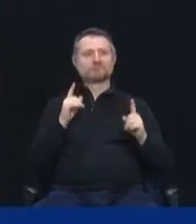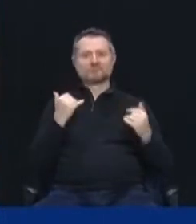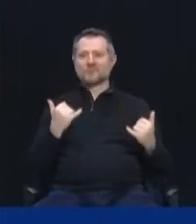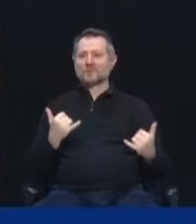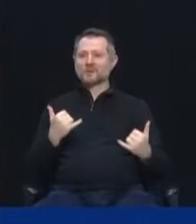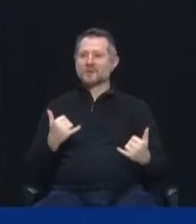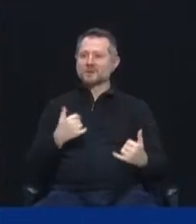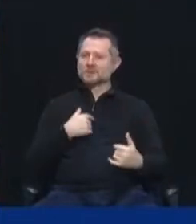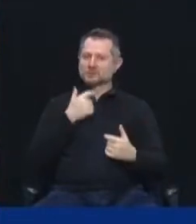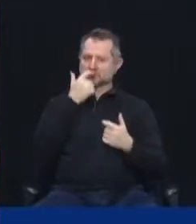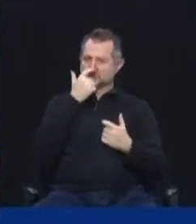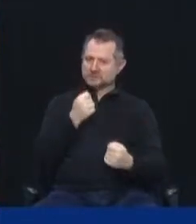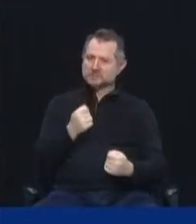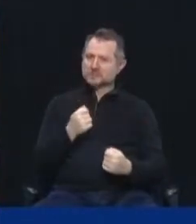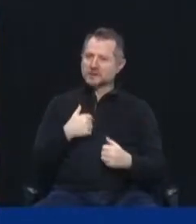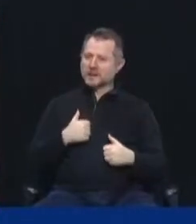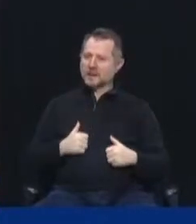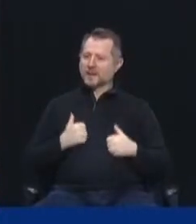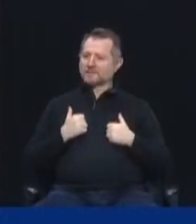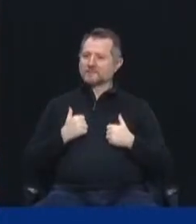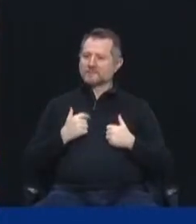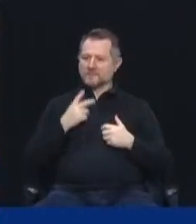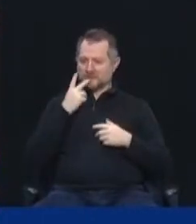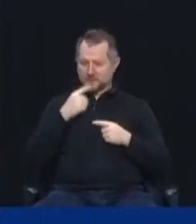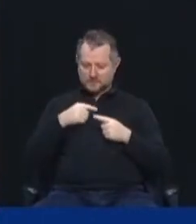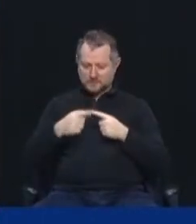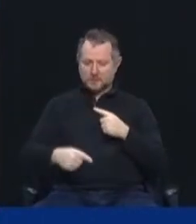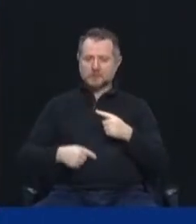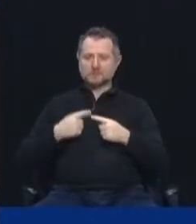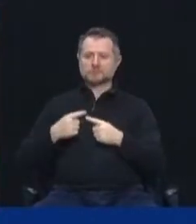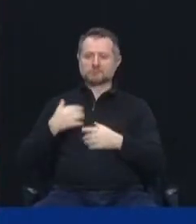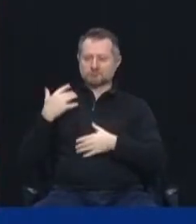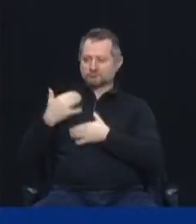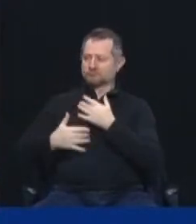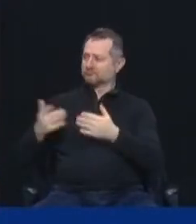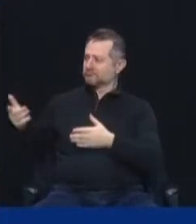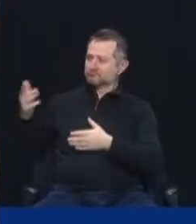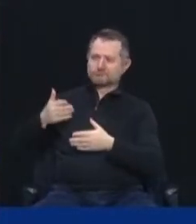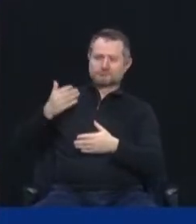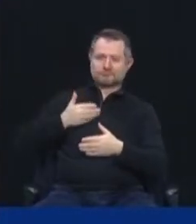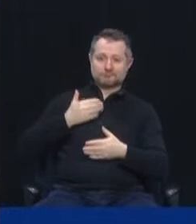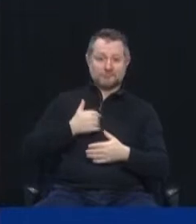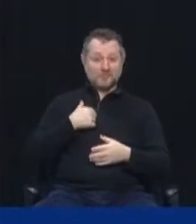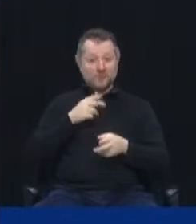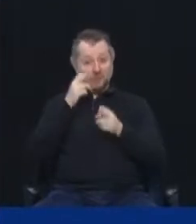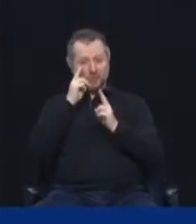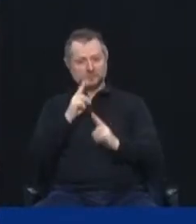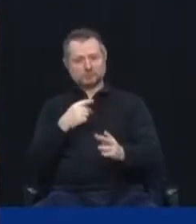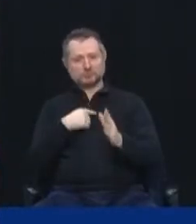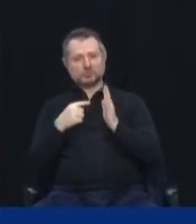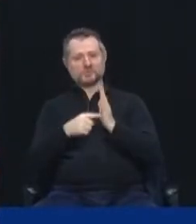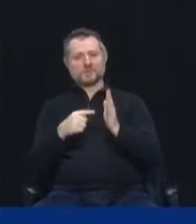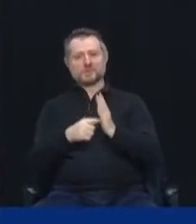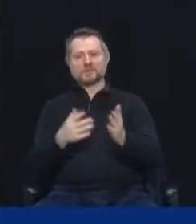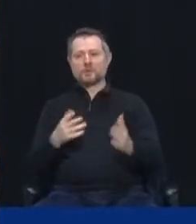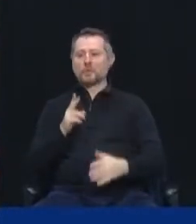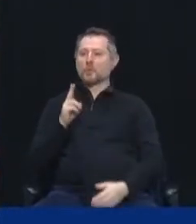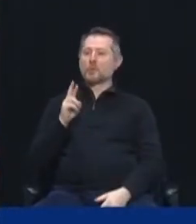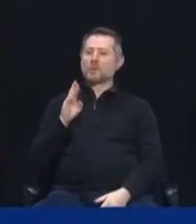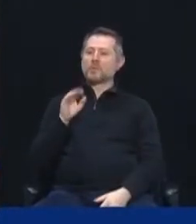has its circular ways of coming back, right? So I'm honored to be here representing Urban Health Plan. I'm Paloma Hernandez. I'm